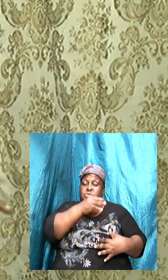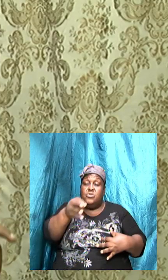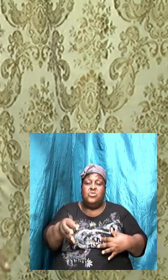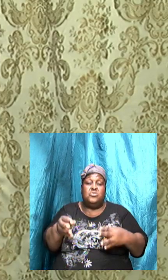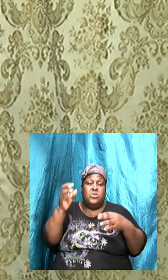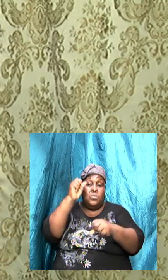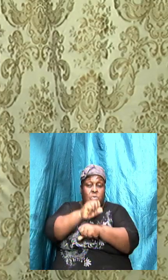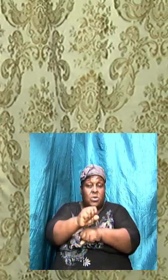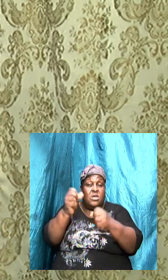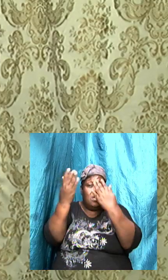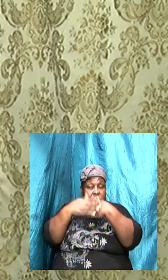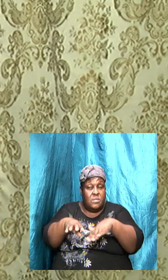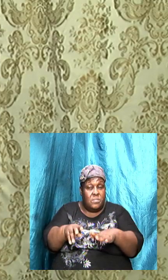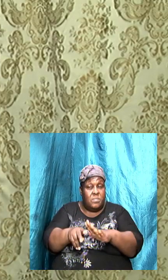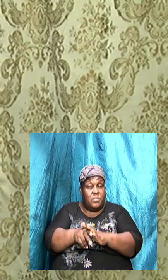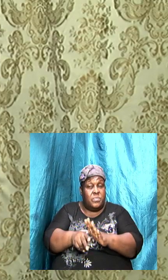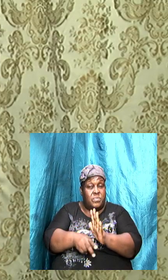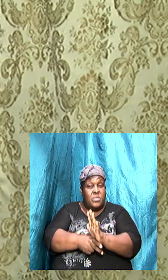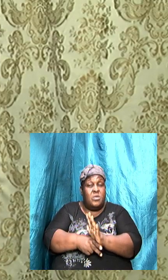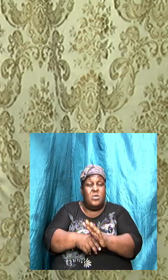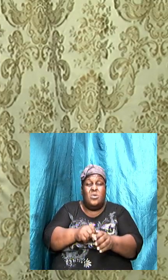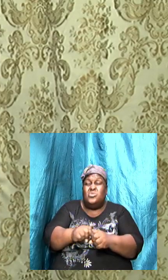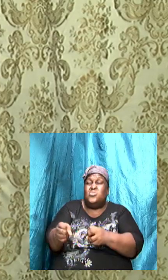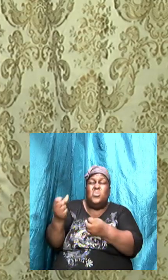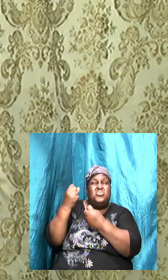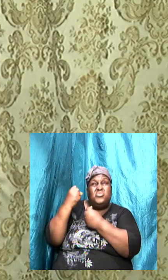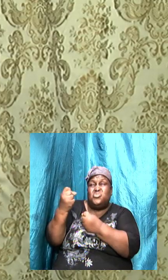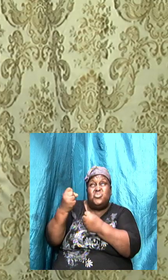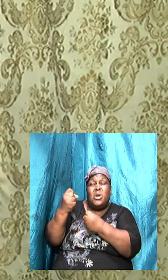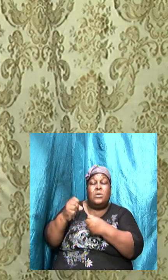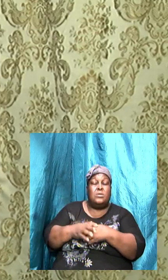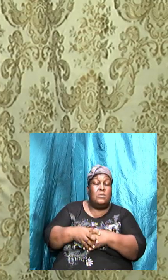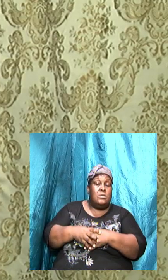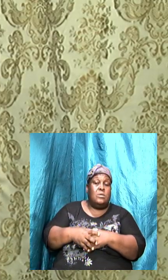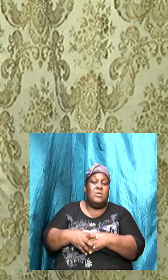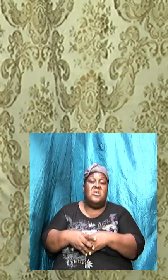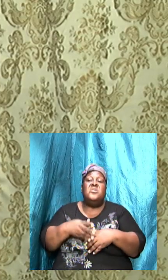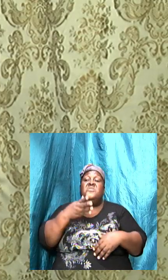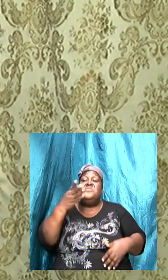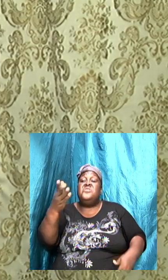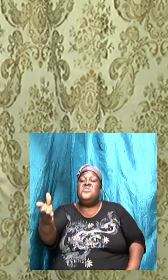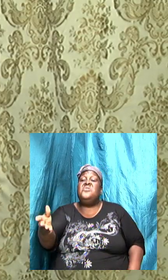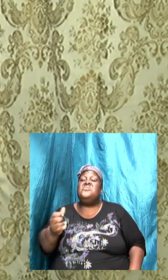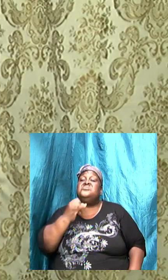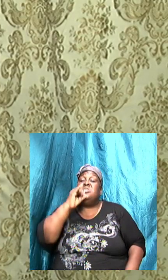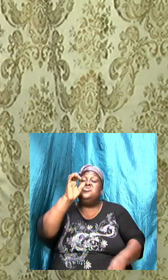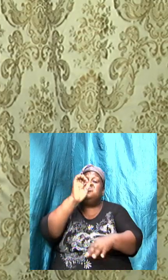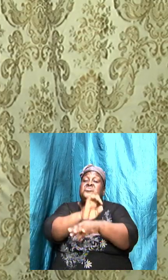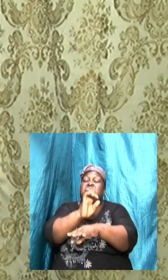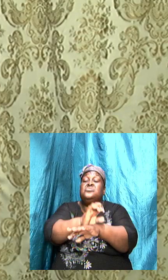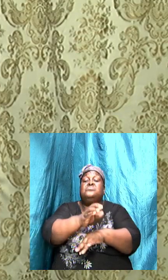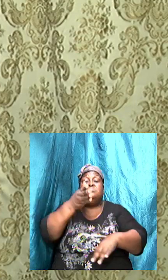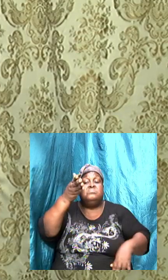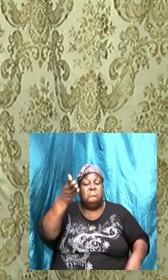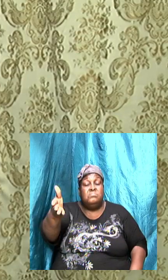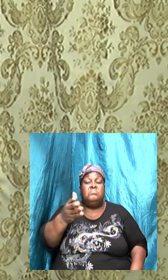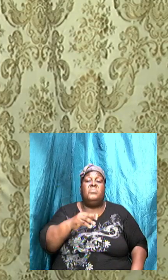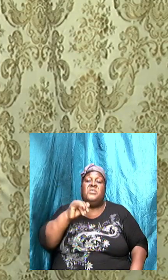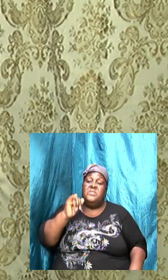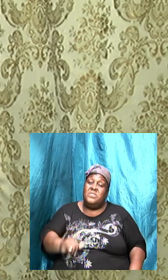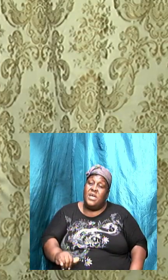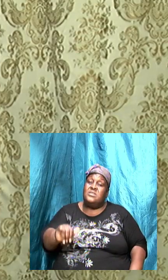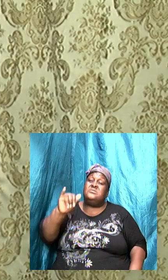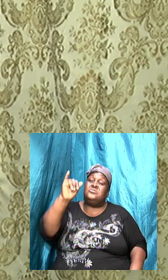that area is so strong. But guess what? There is a church there. And that